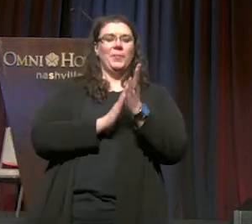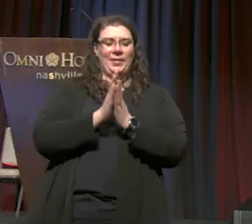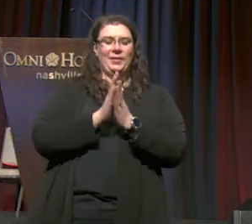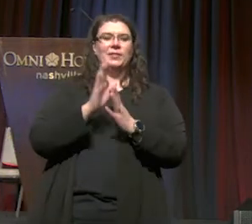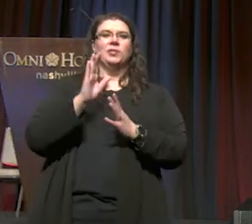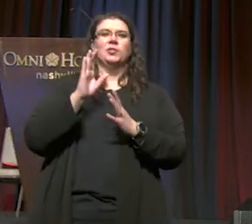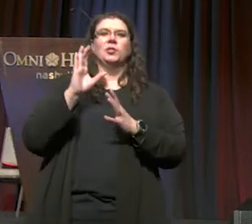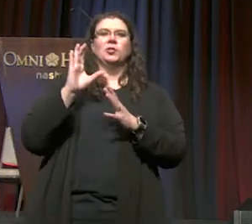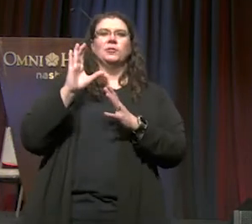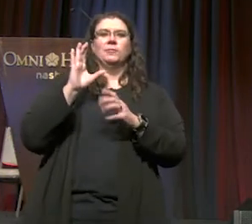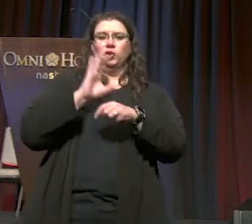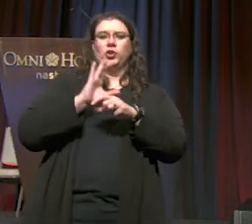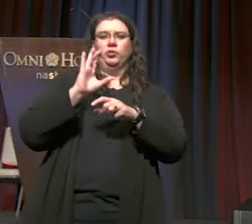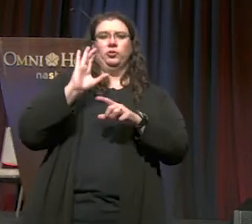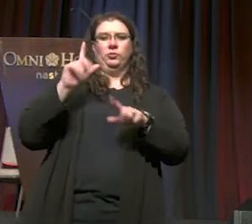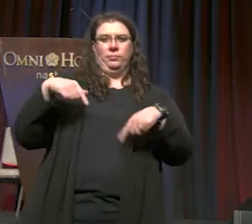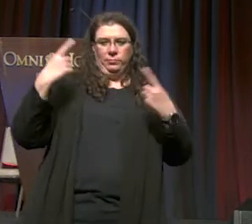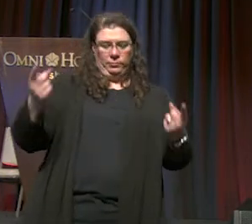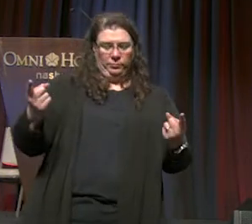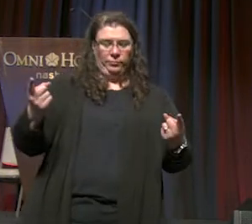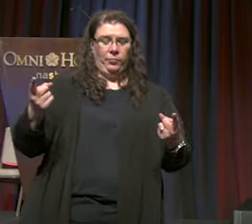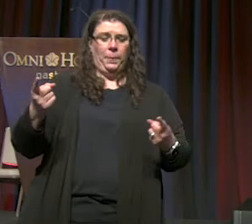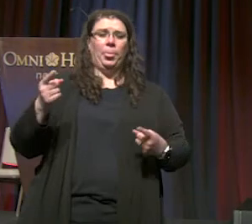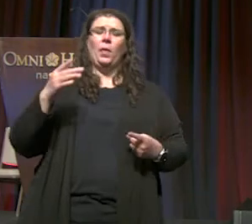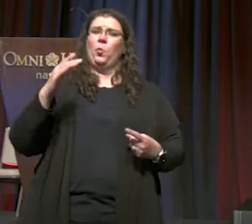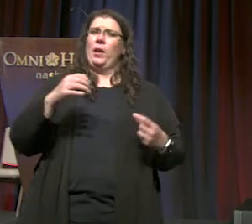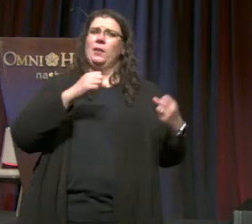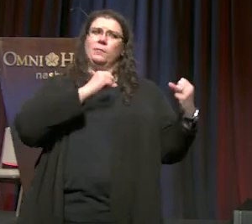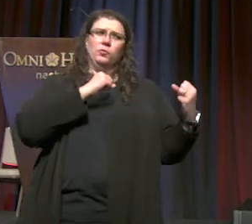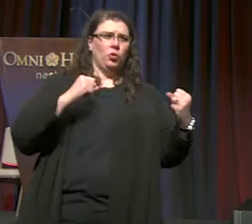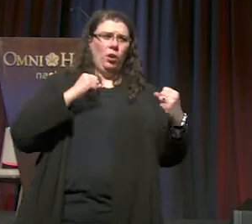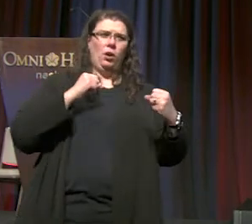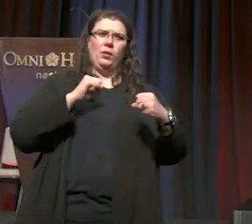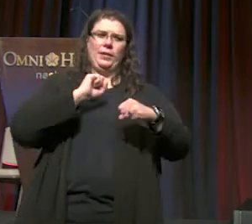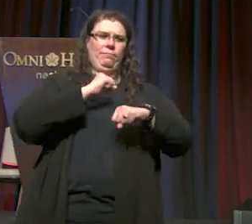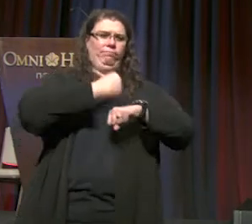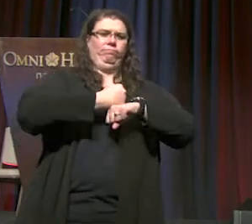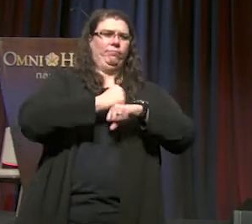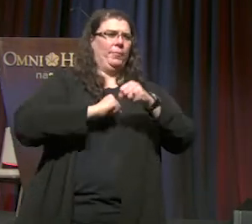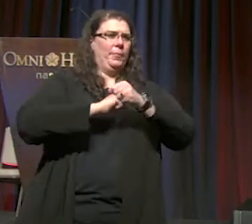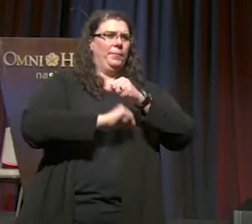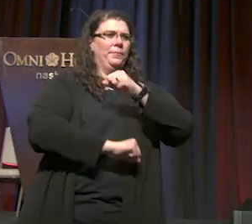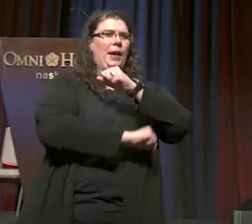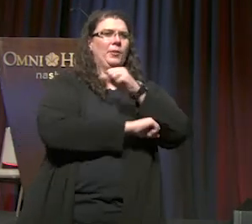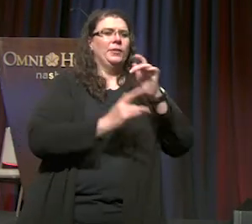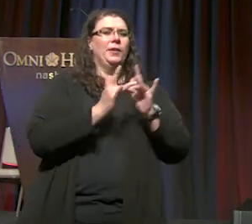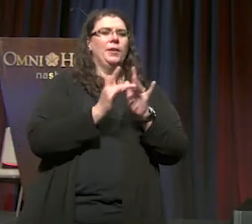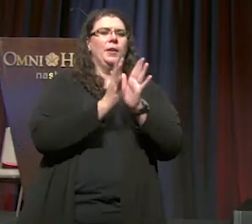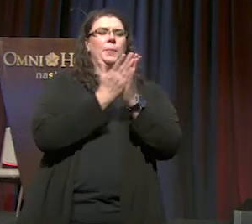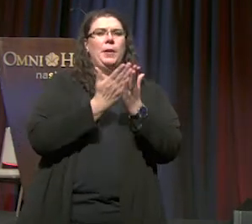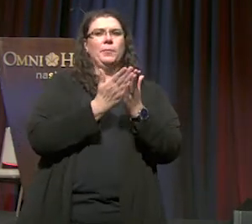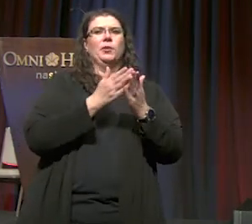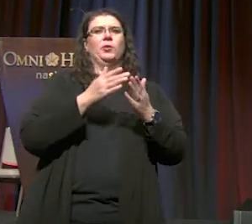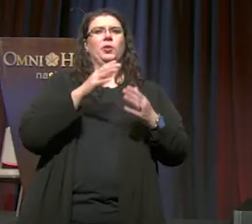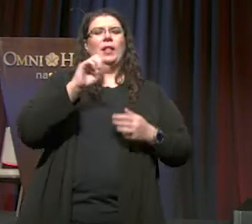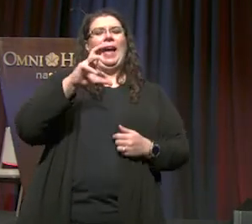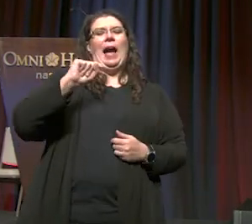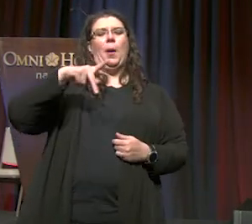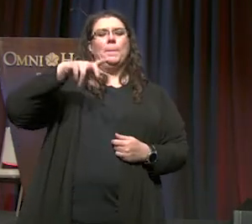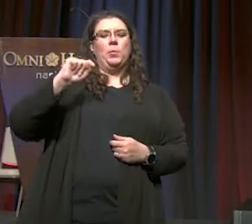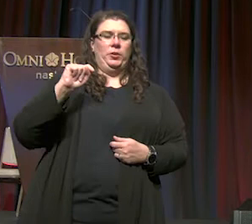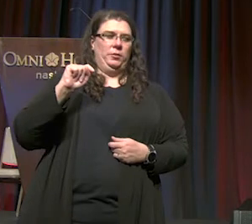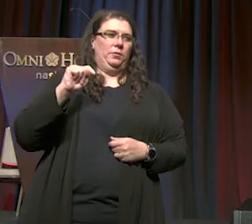vision as a church in the Philippines is strongly founded and deeply anchored in the visionary prayer of